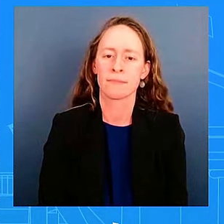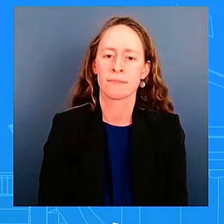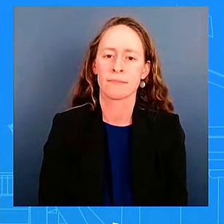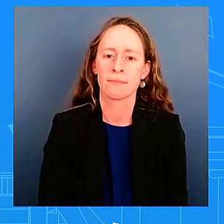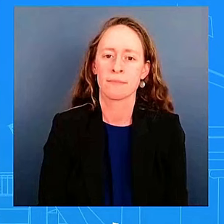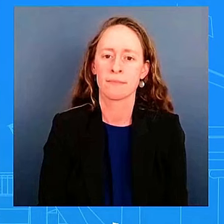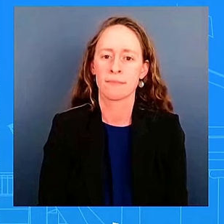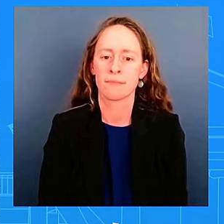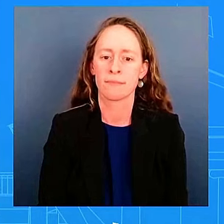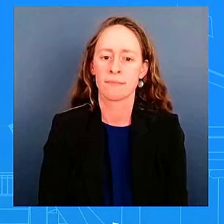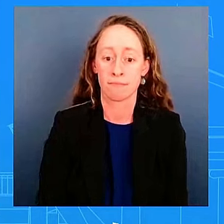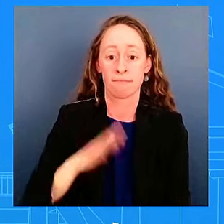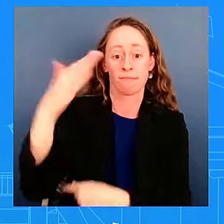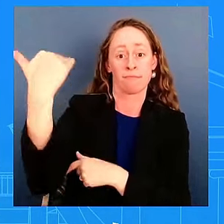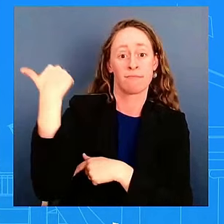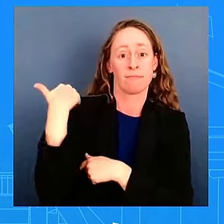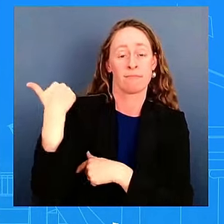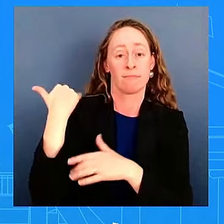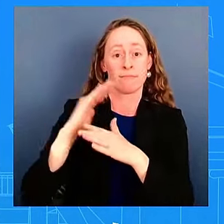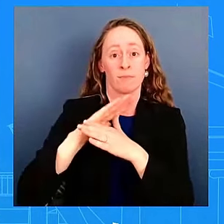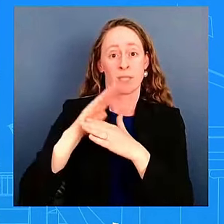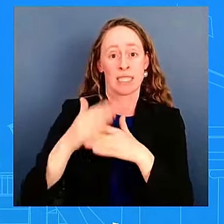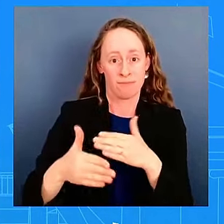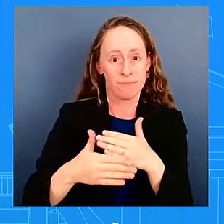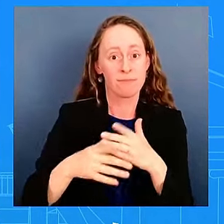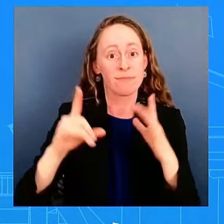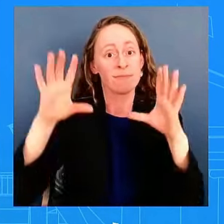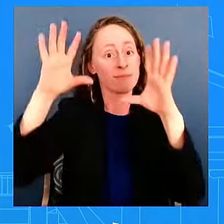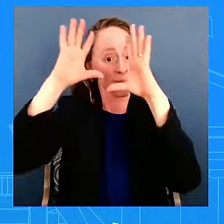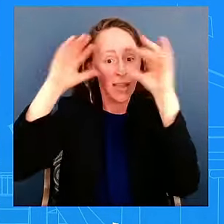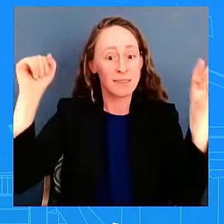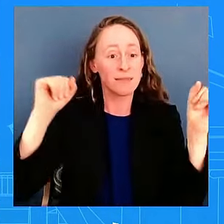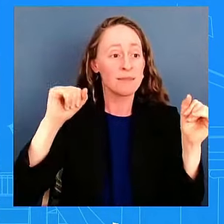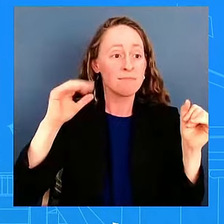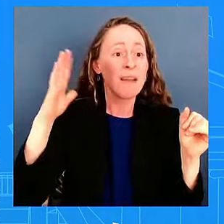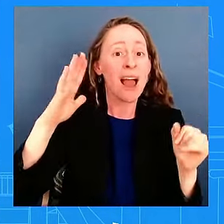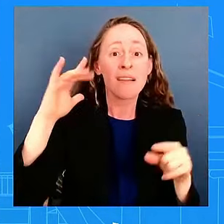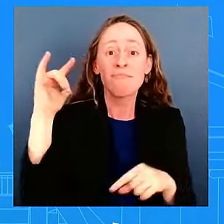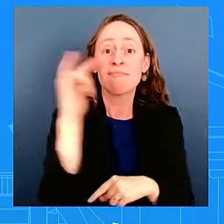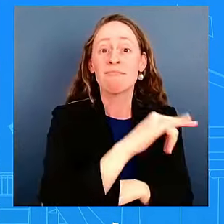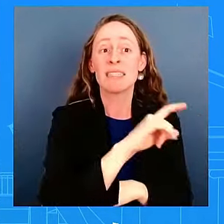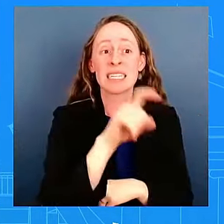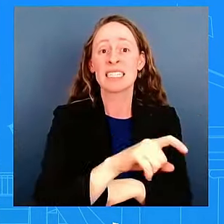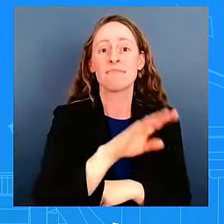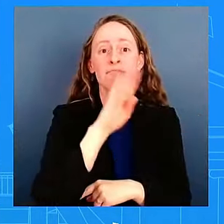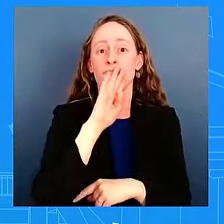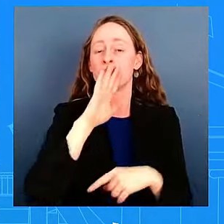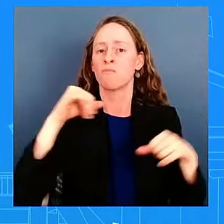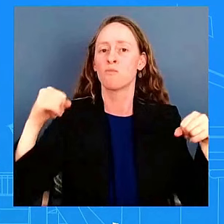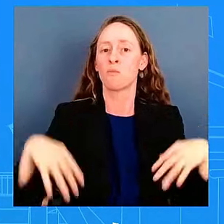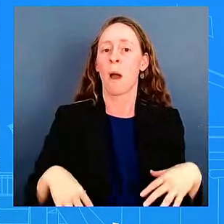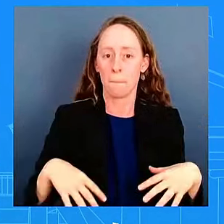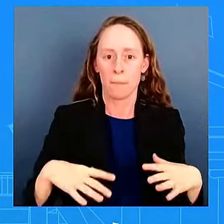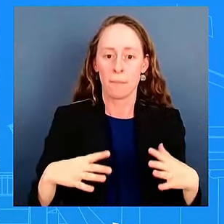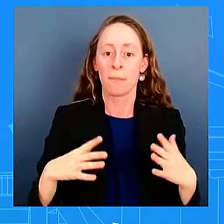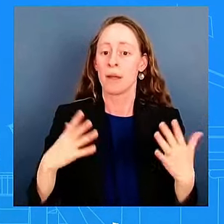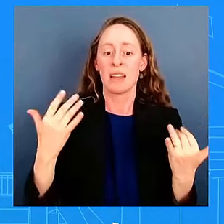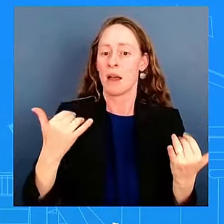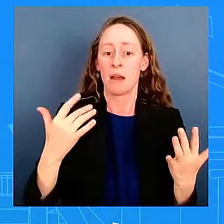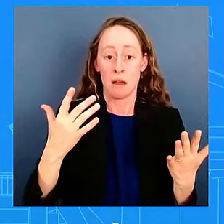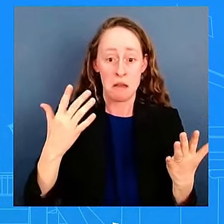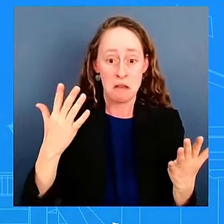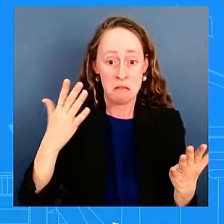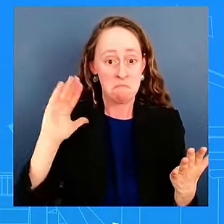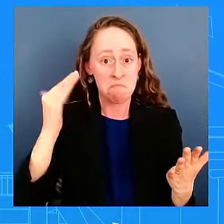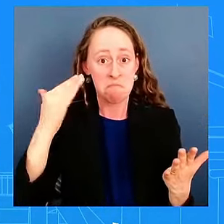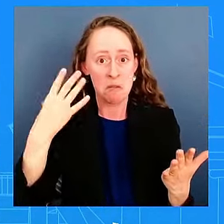he didn't go to Texas. Now he's heading to Las Vegas this afternoon. Can you give us a preview of what to expect? Are we anticipating a